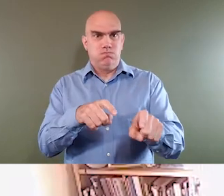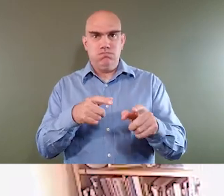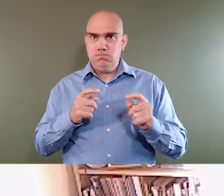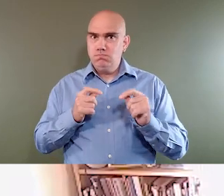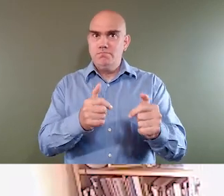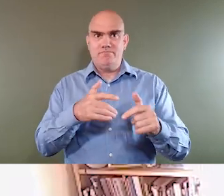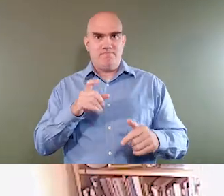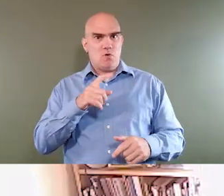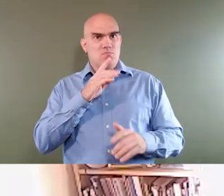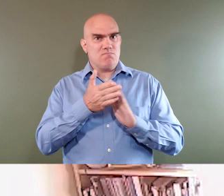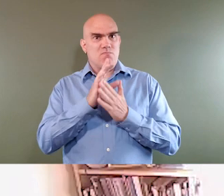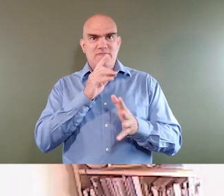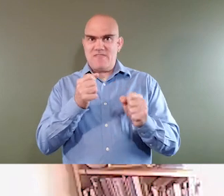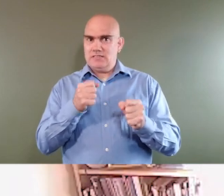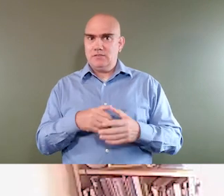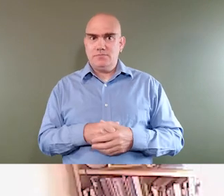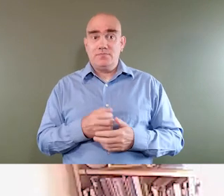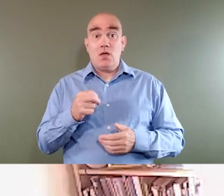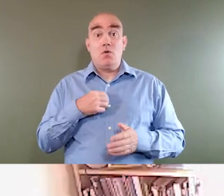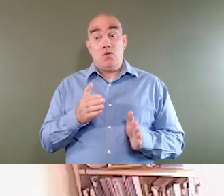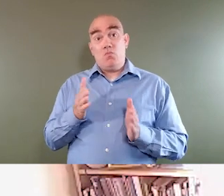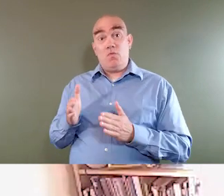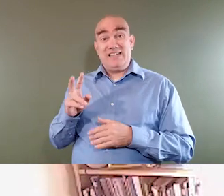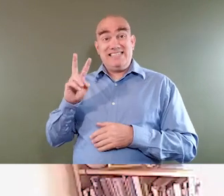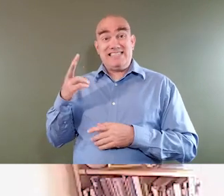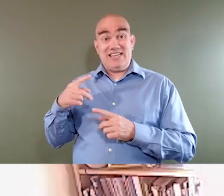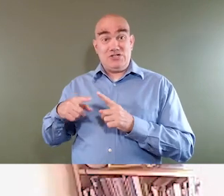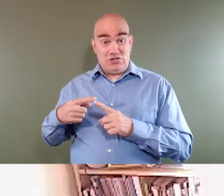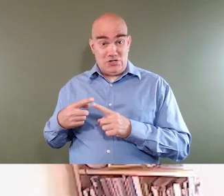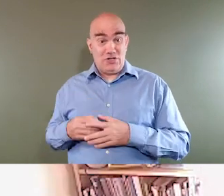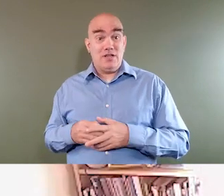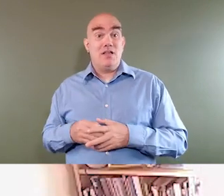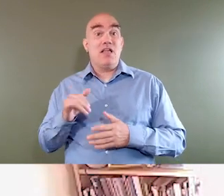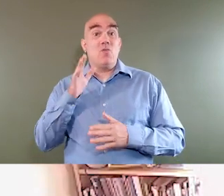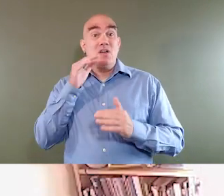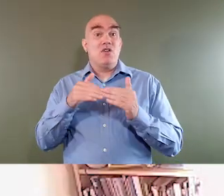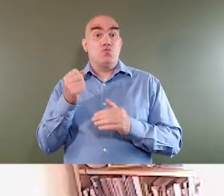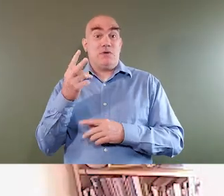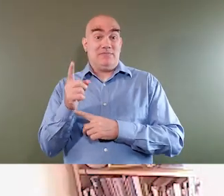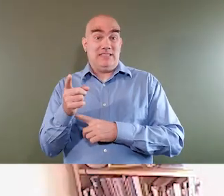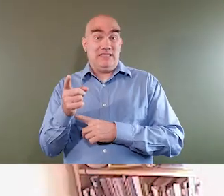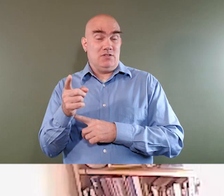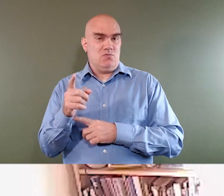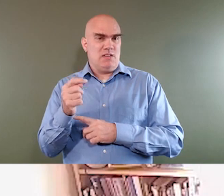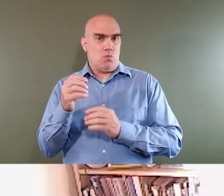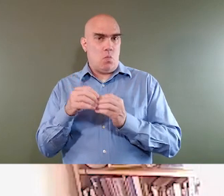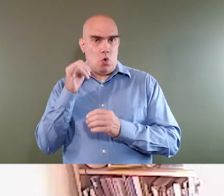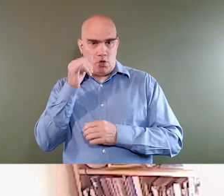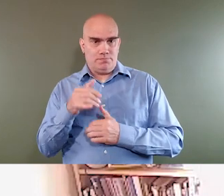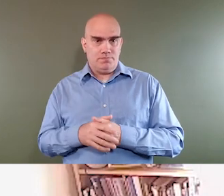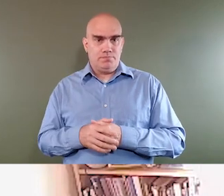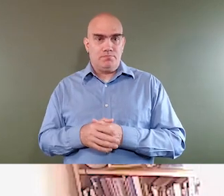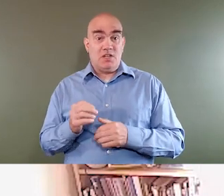fast. And then we're gonna move into a second circuit that's gonna be 12 minutes, so that will be a little bit longer. Okay, but let's start